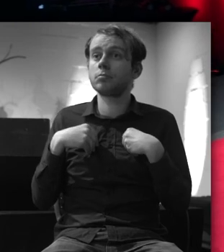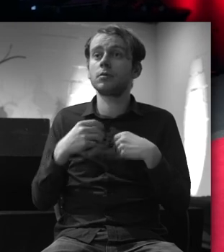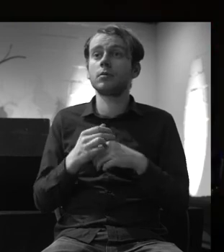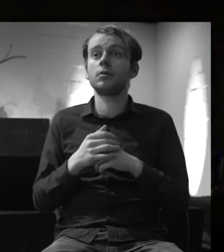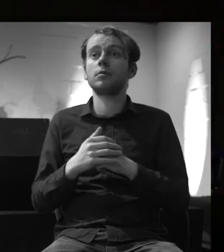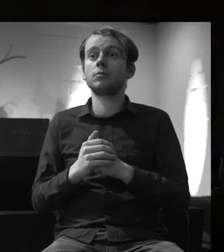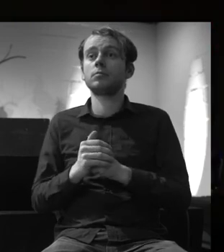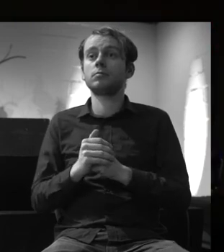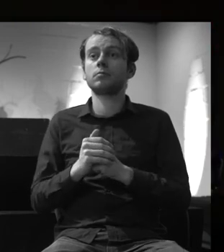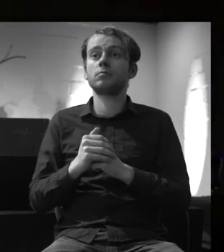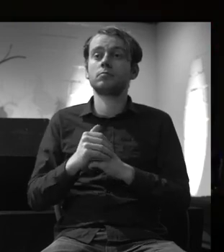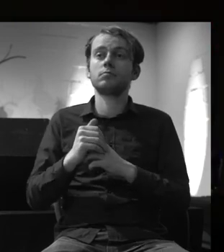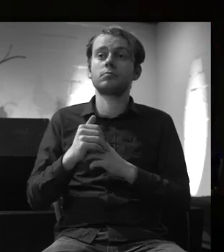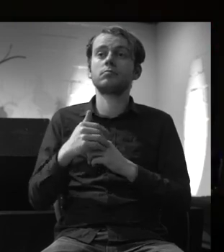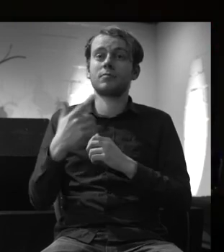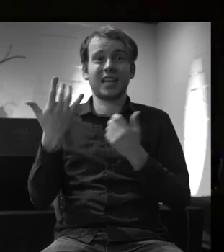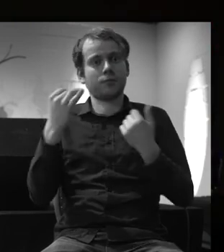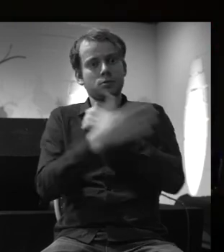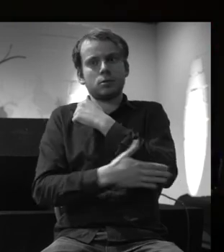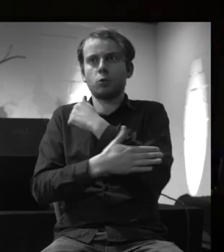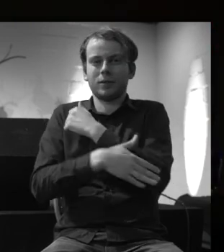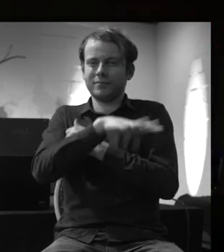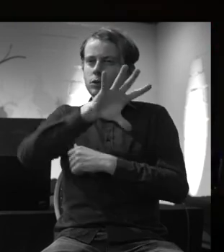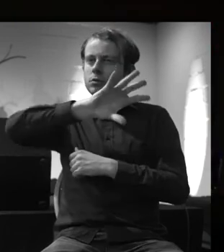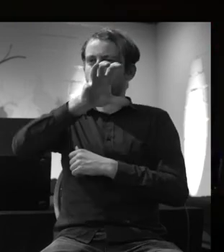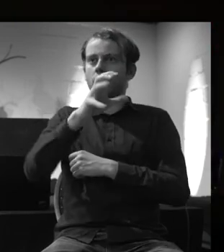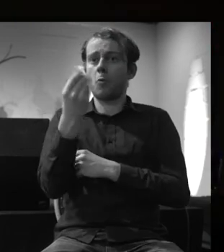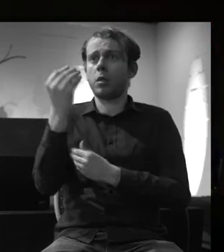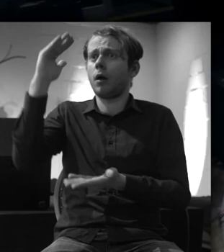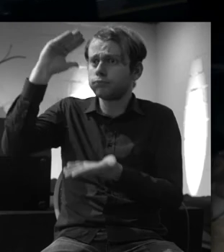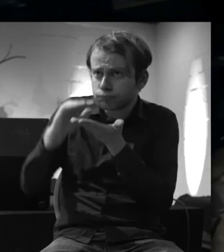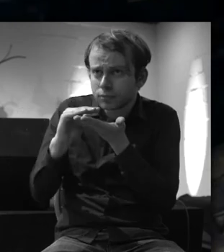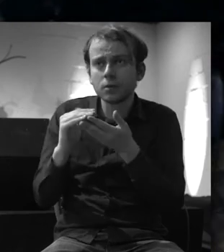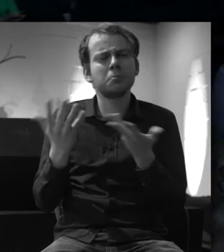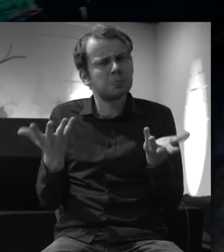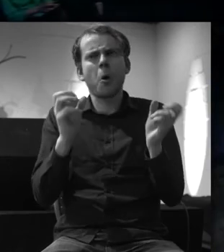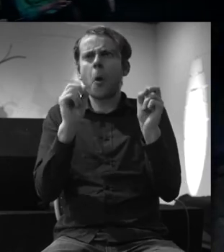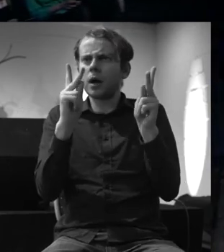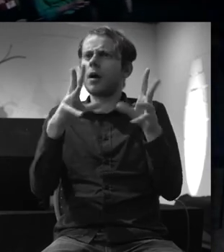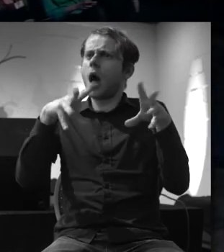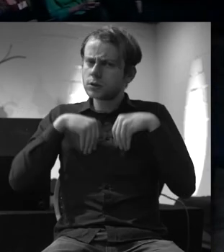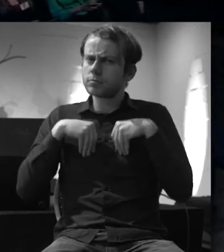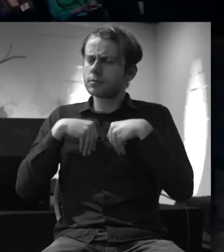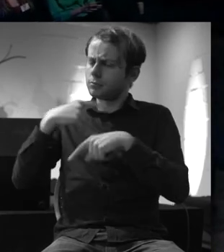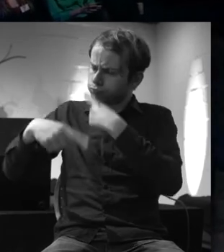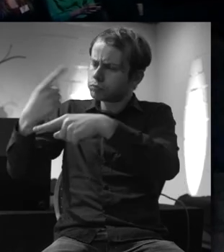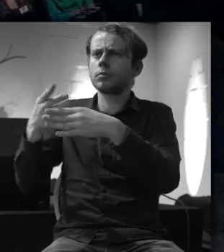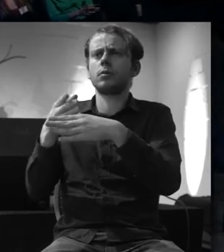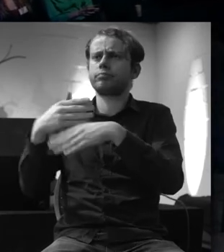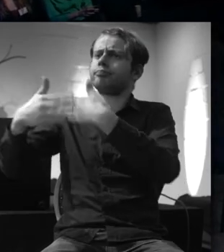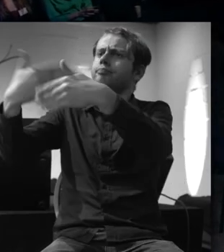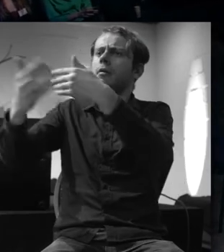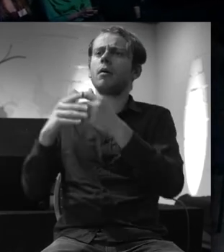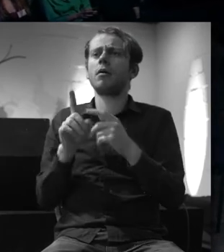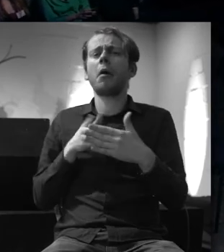exist. So it's up to you to decide whether you are working or you are just staying and complaining and blaming someone else. So in the district, we decided